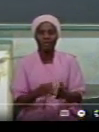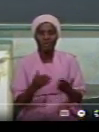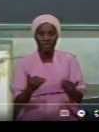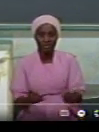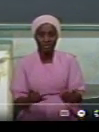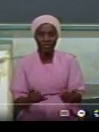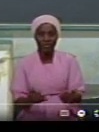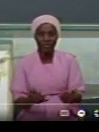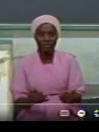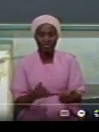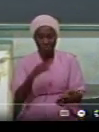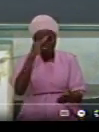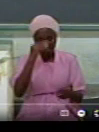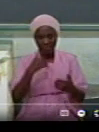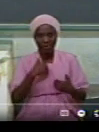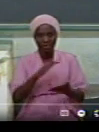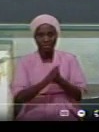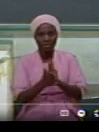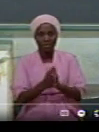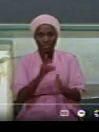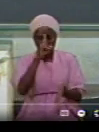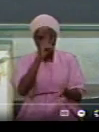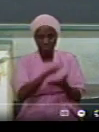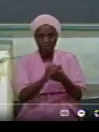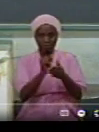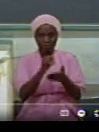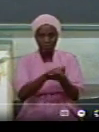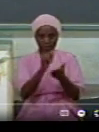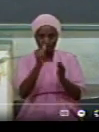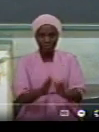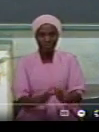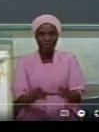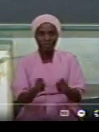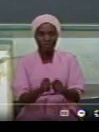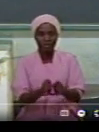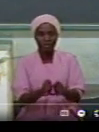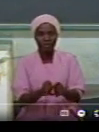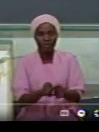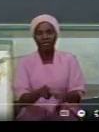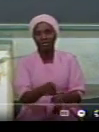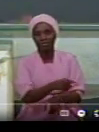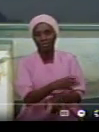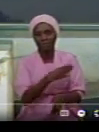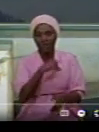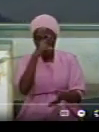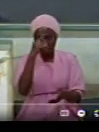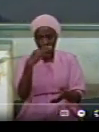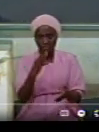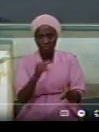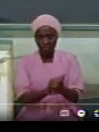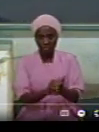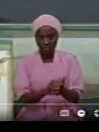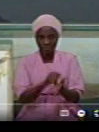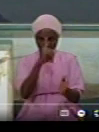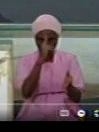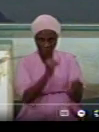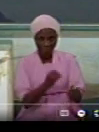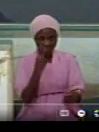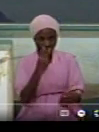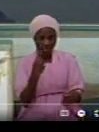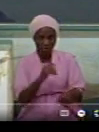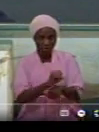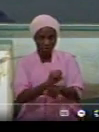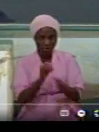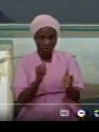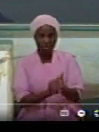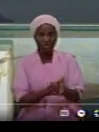a fellow believer. And because of that faith, you see the work that followed. He